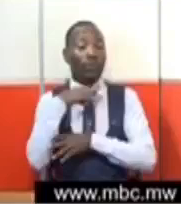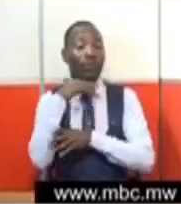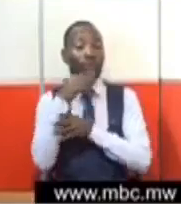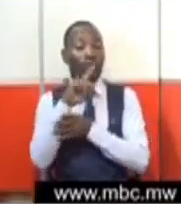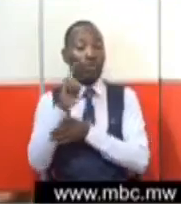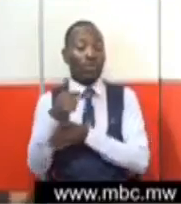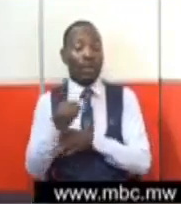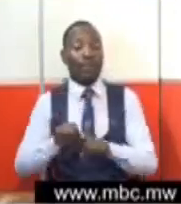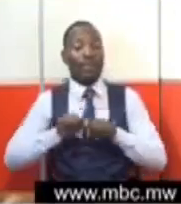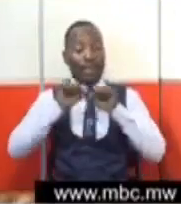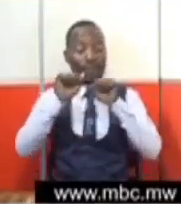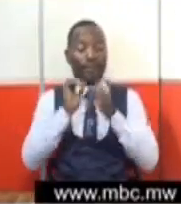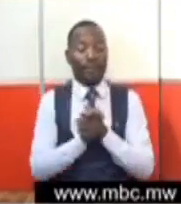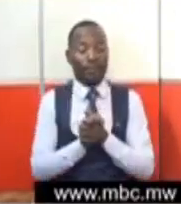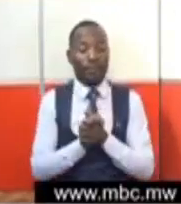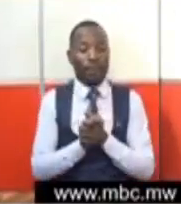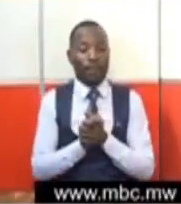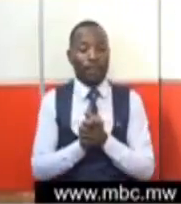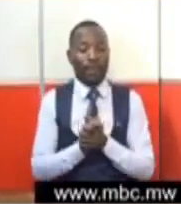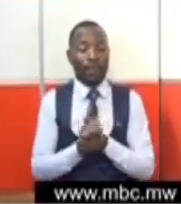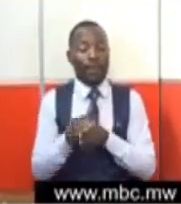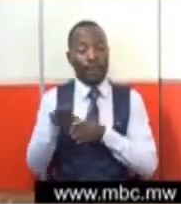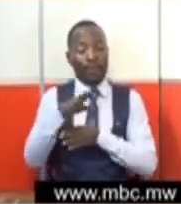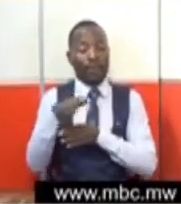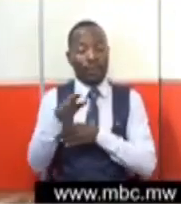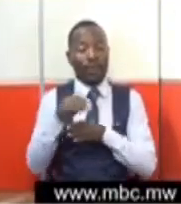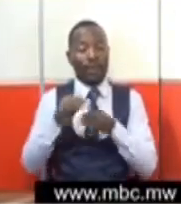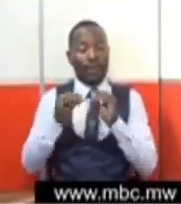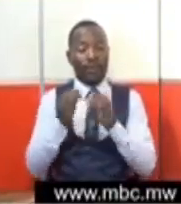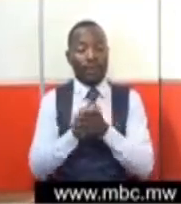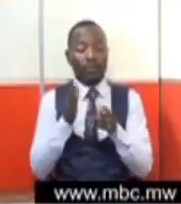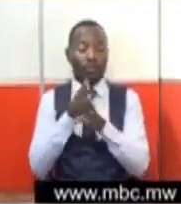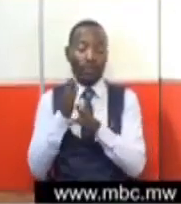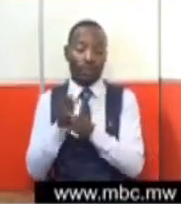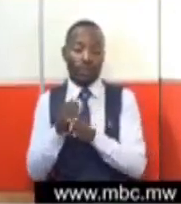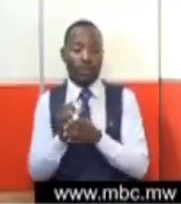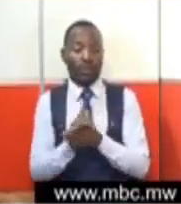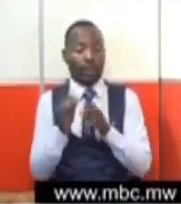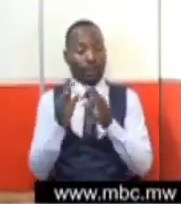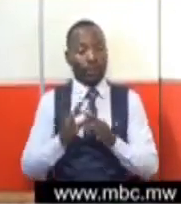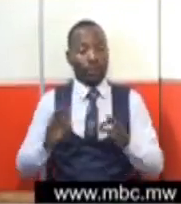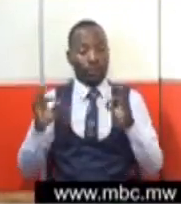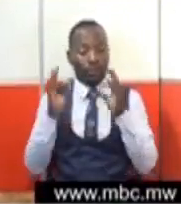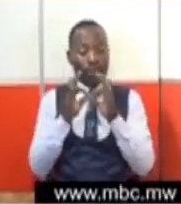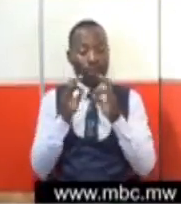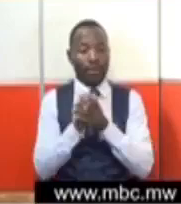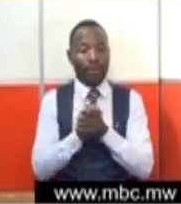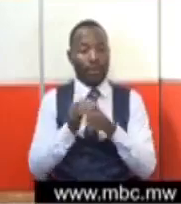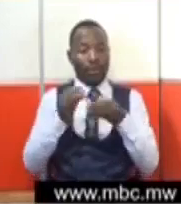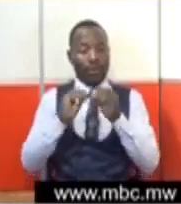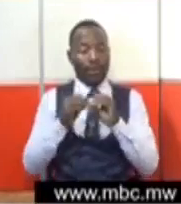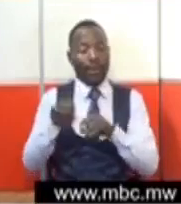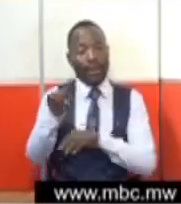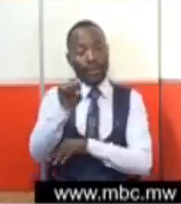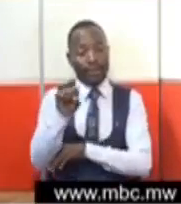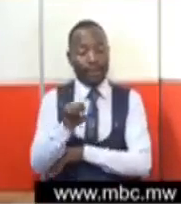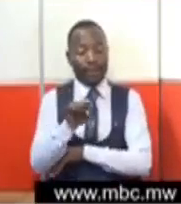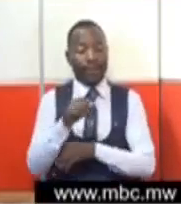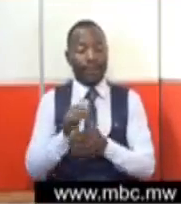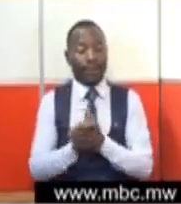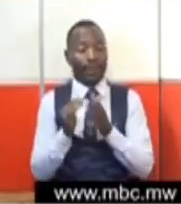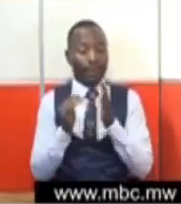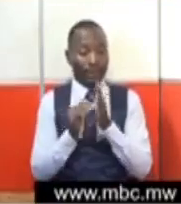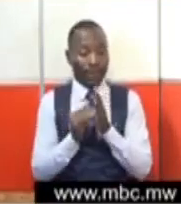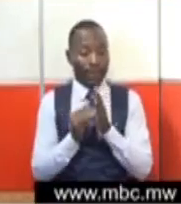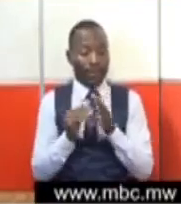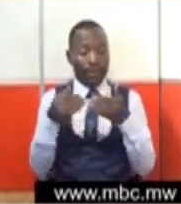tons annually. The integrated plant will also produce clinker, which is an essential raw material for cement manufacturing. According to